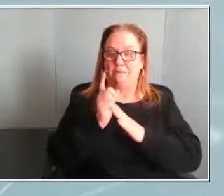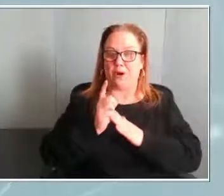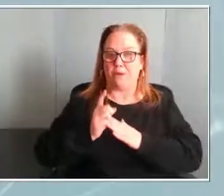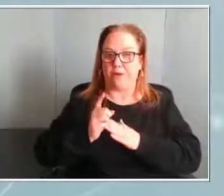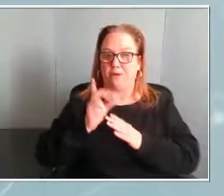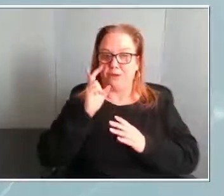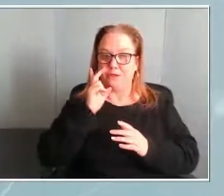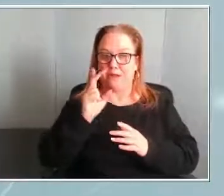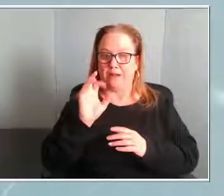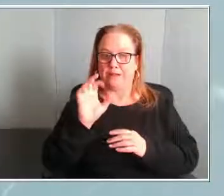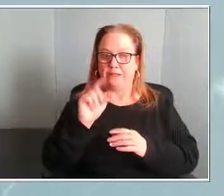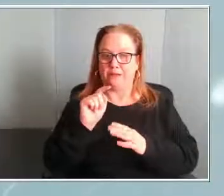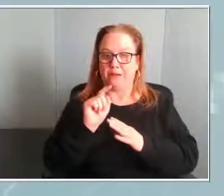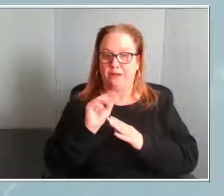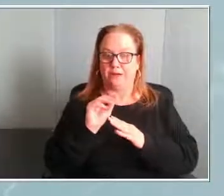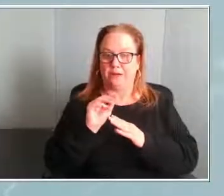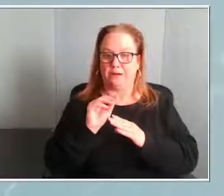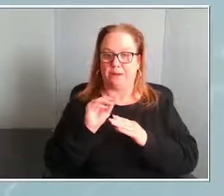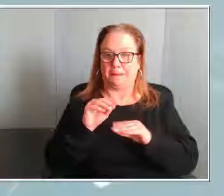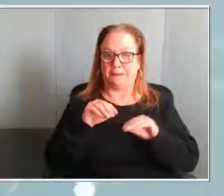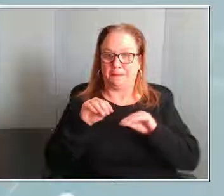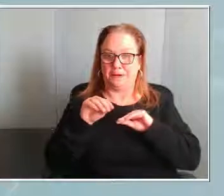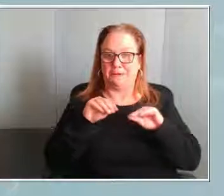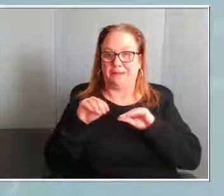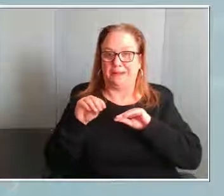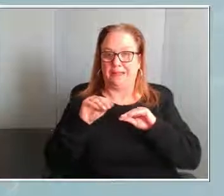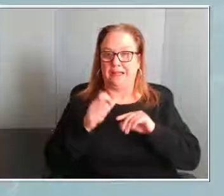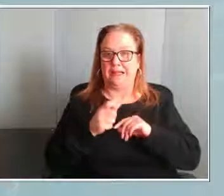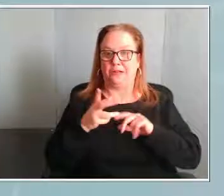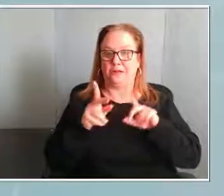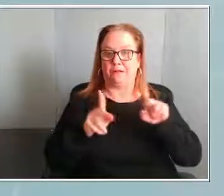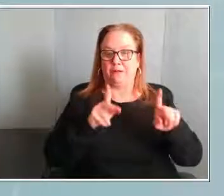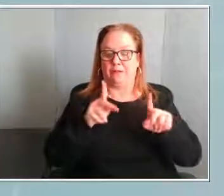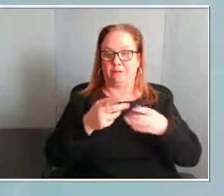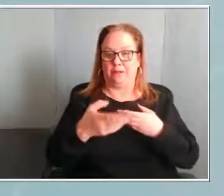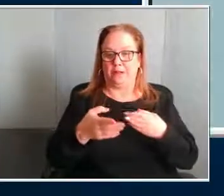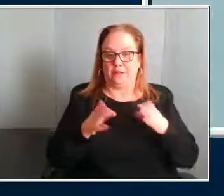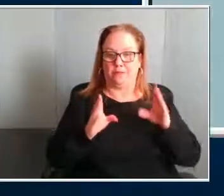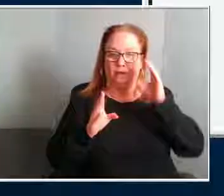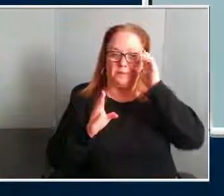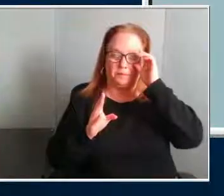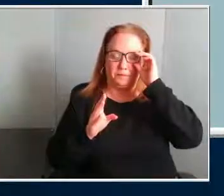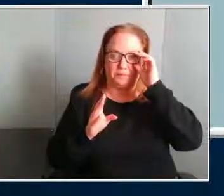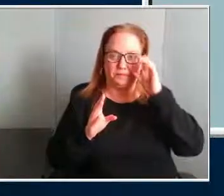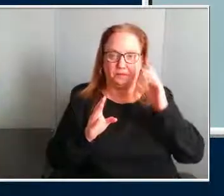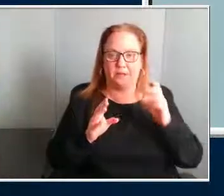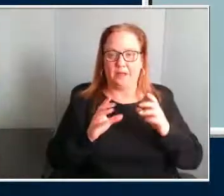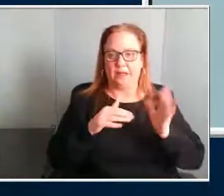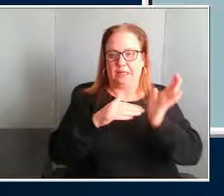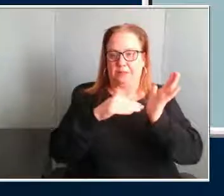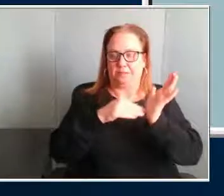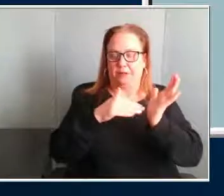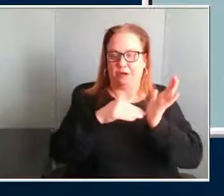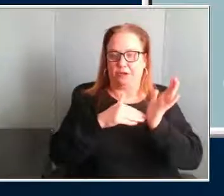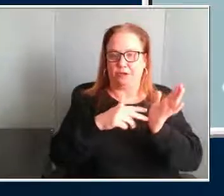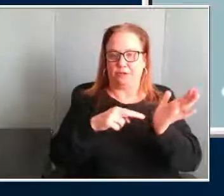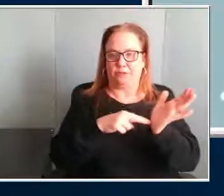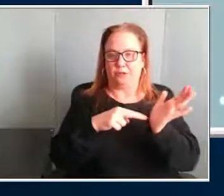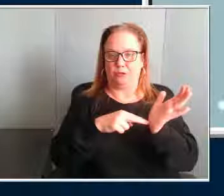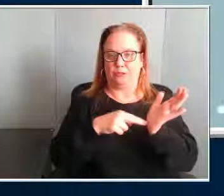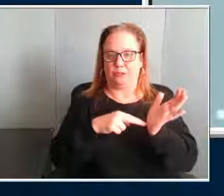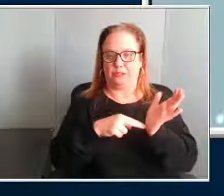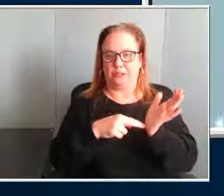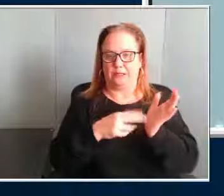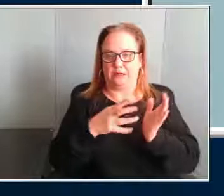move? Well, there were several people in the room. I think there were some doctors and some nurses, I don't